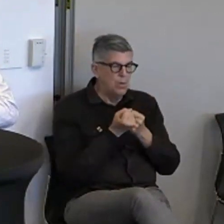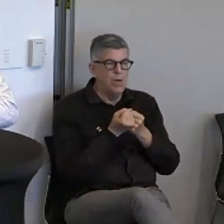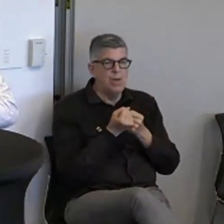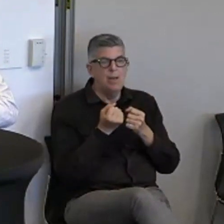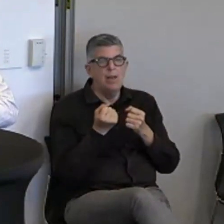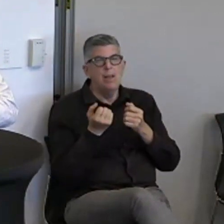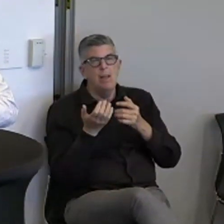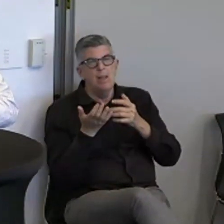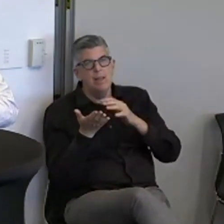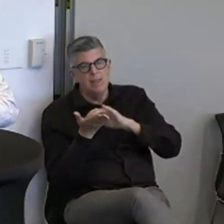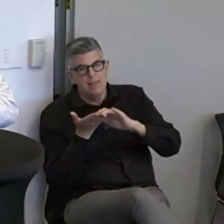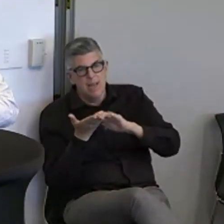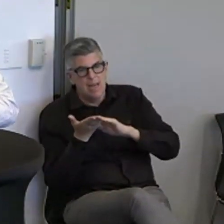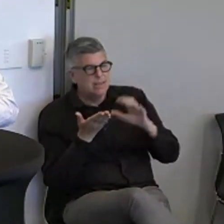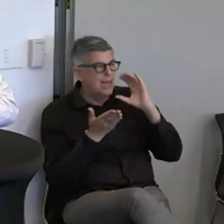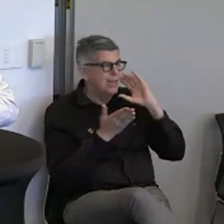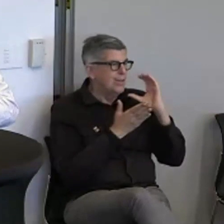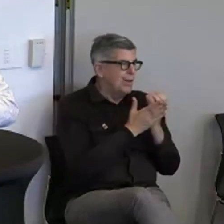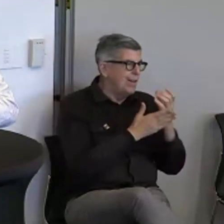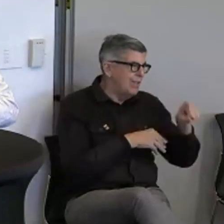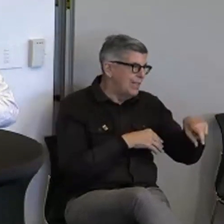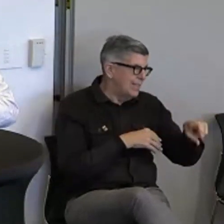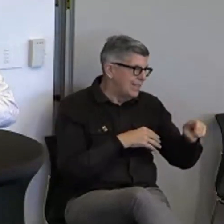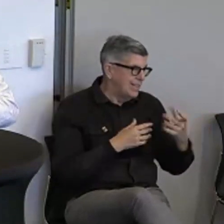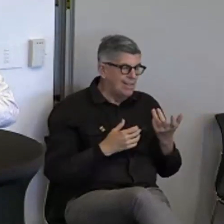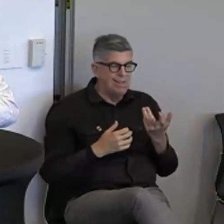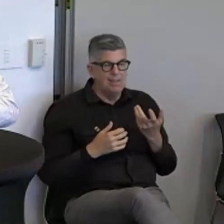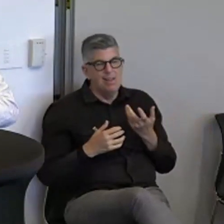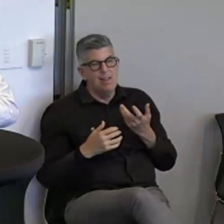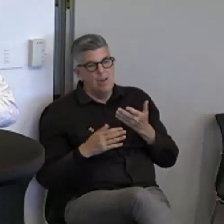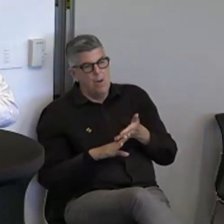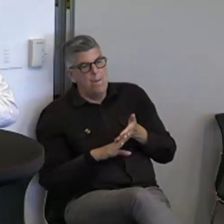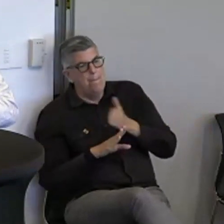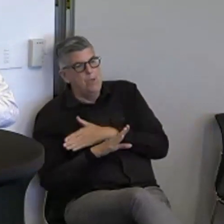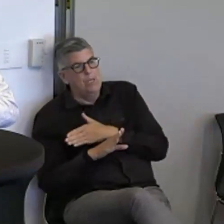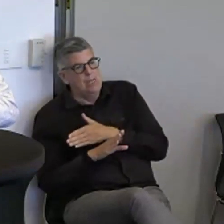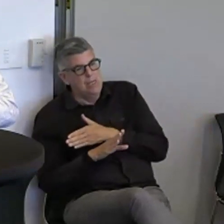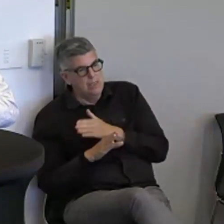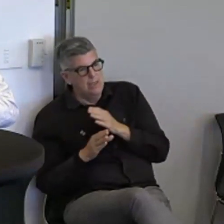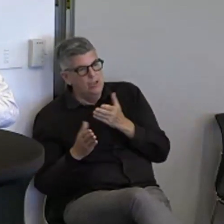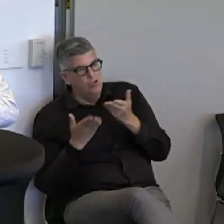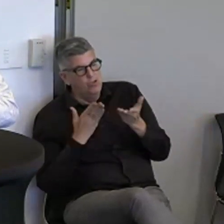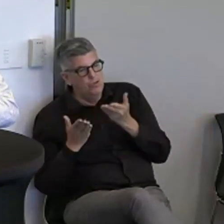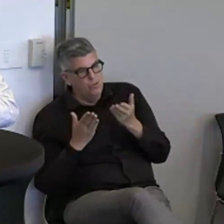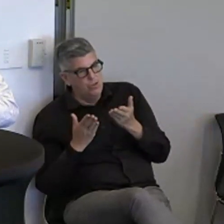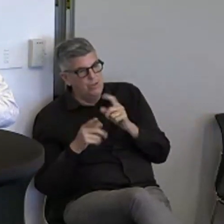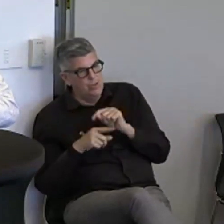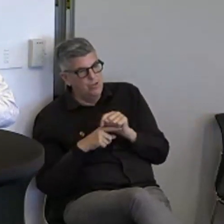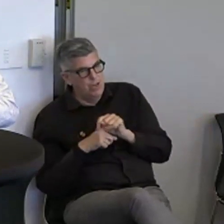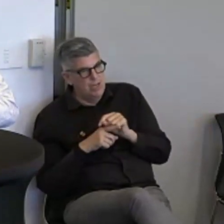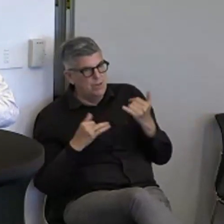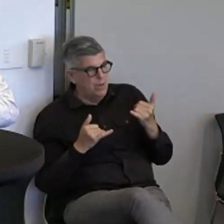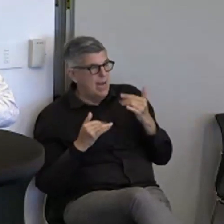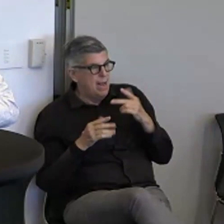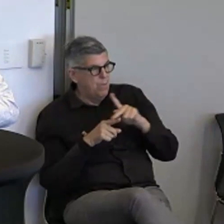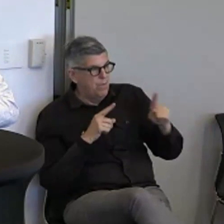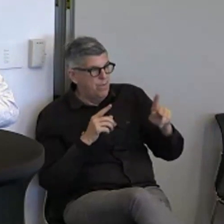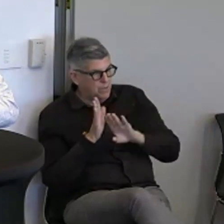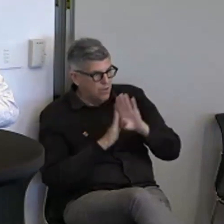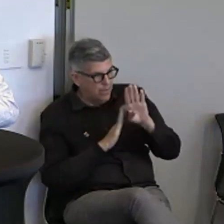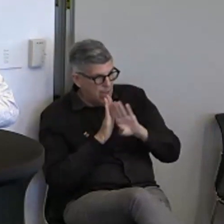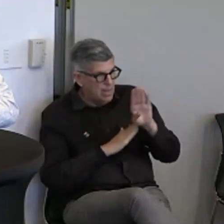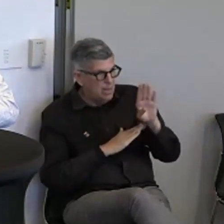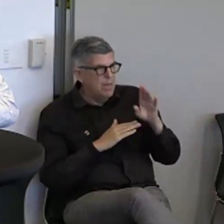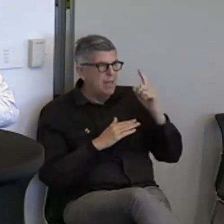you know, there's pre-service training. Right now, I'm kind of in more professional development. I think we just need to make the